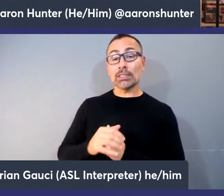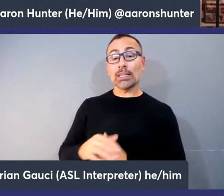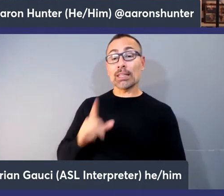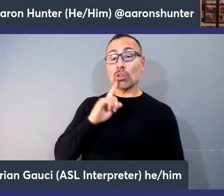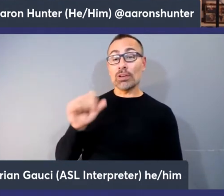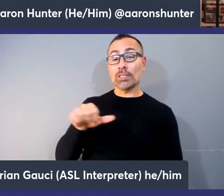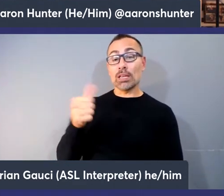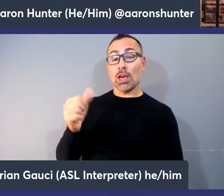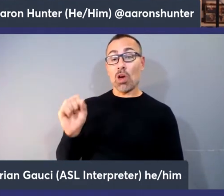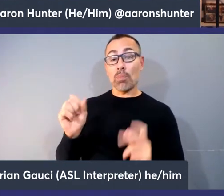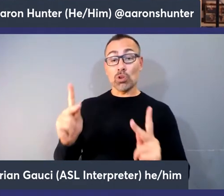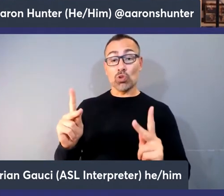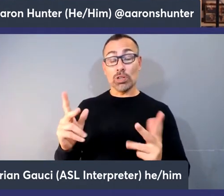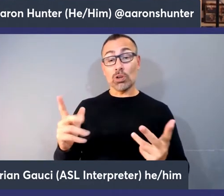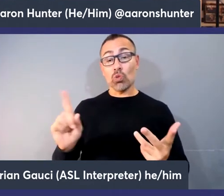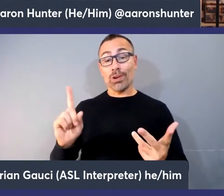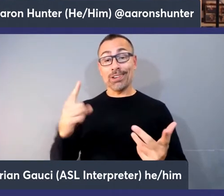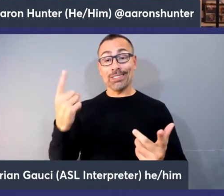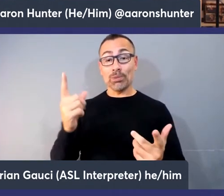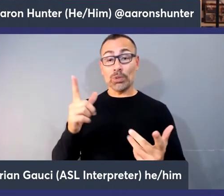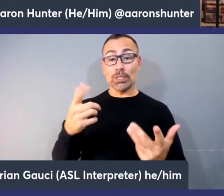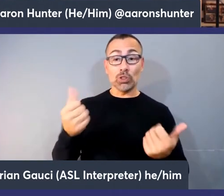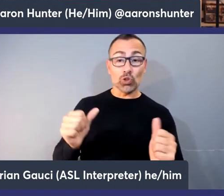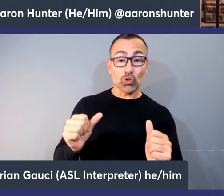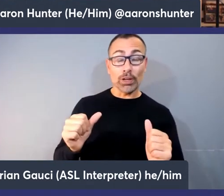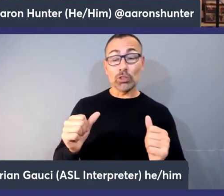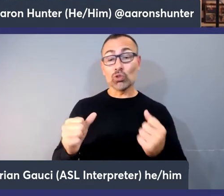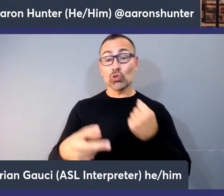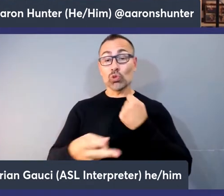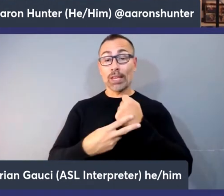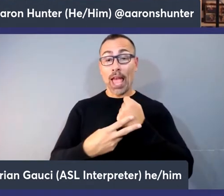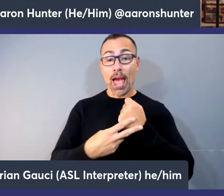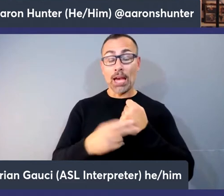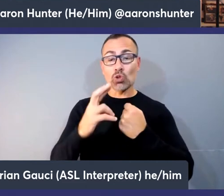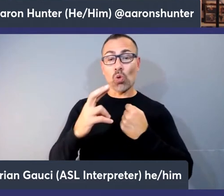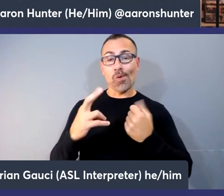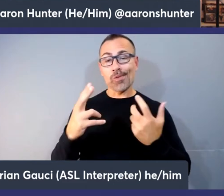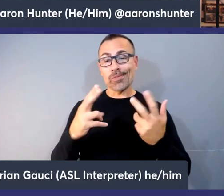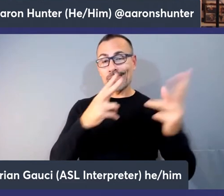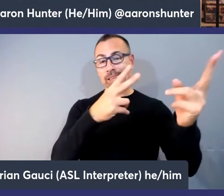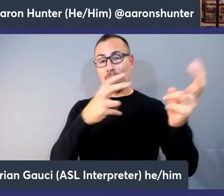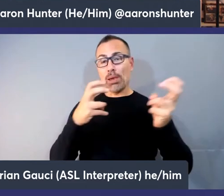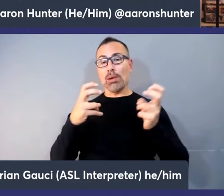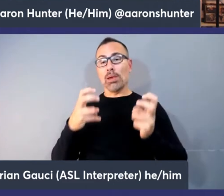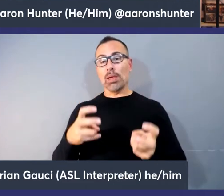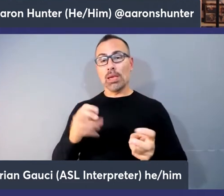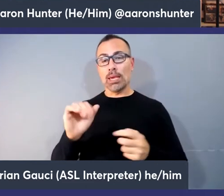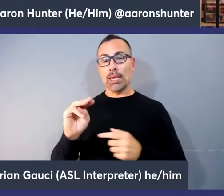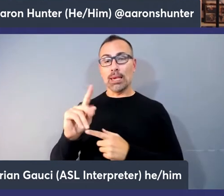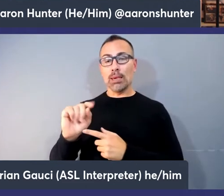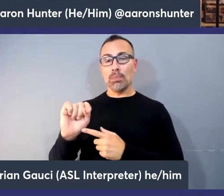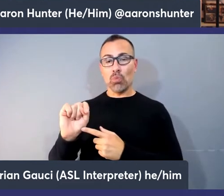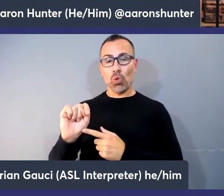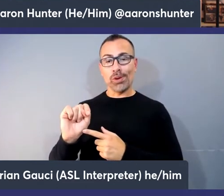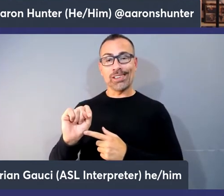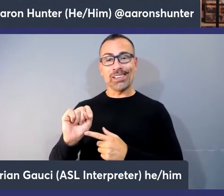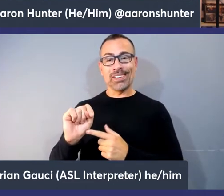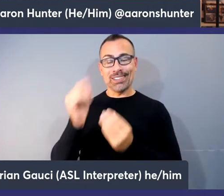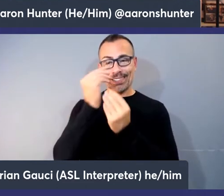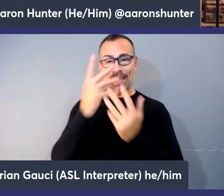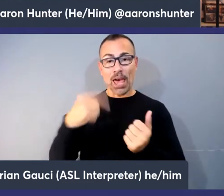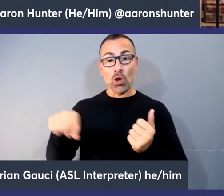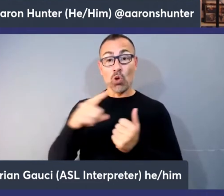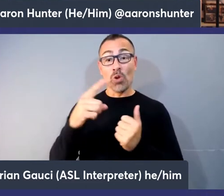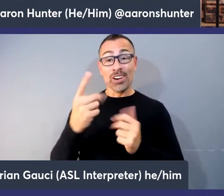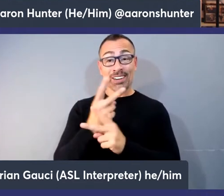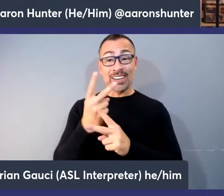opportunity where when someone is looking to cache or import data, we're handling the scaling to help with that